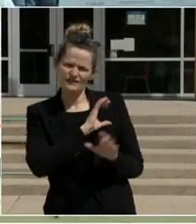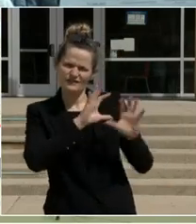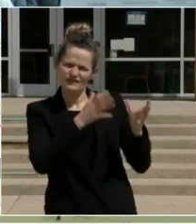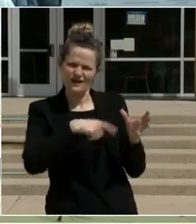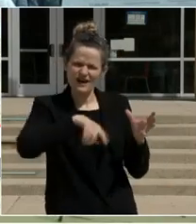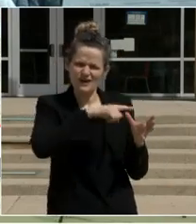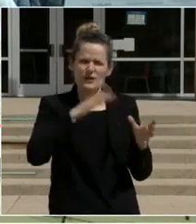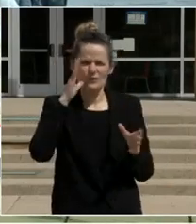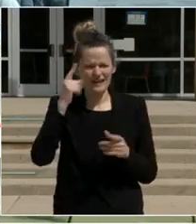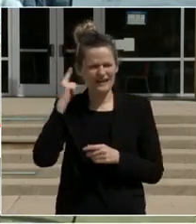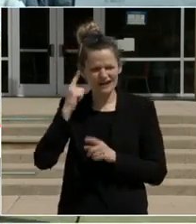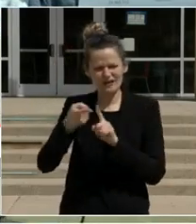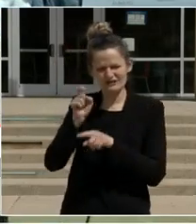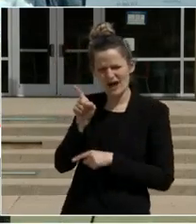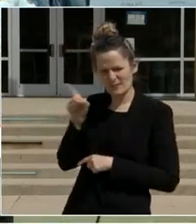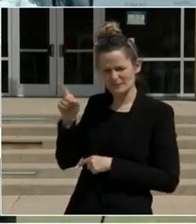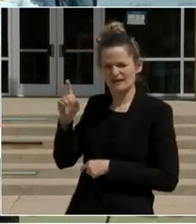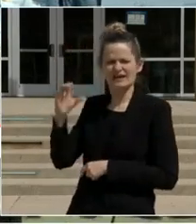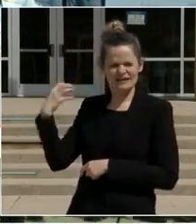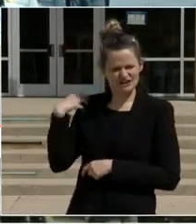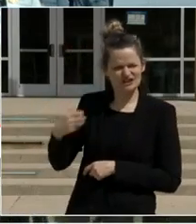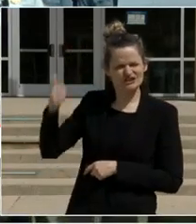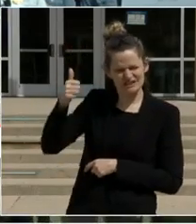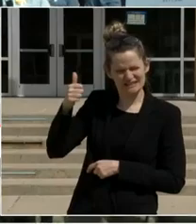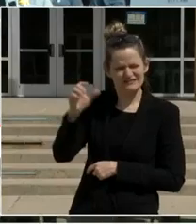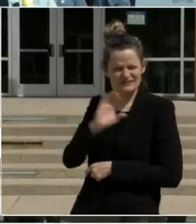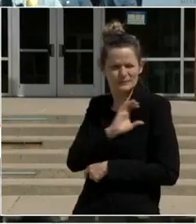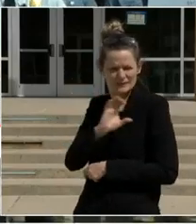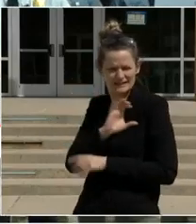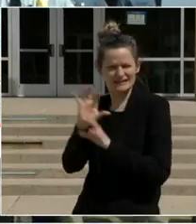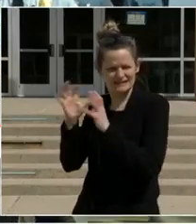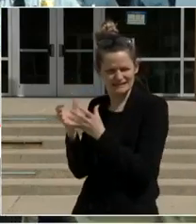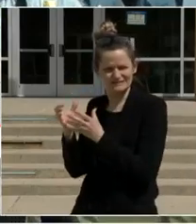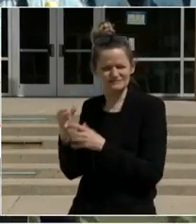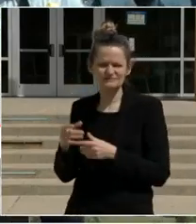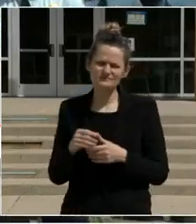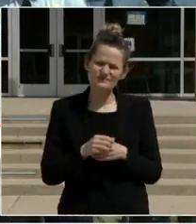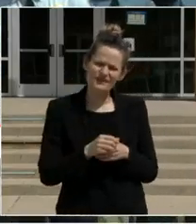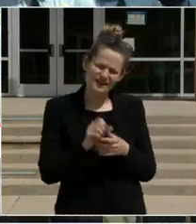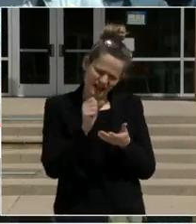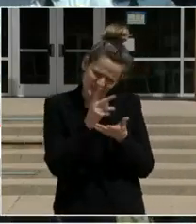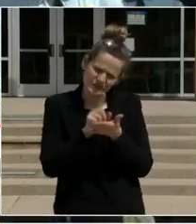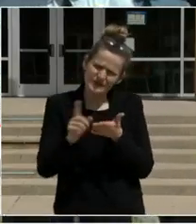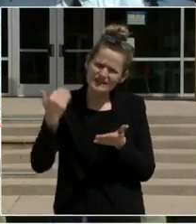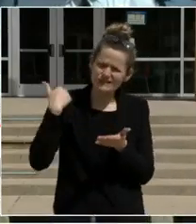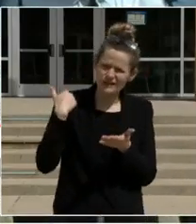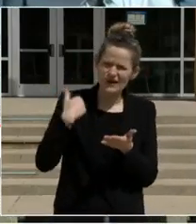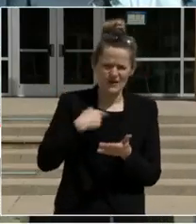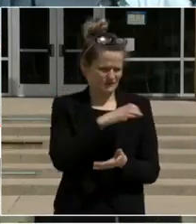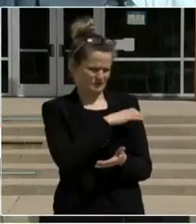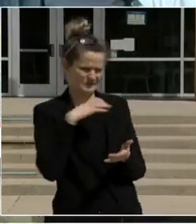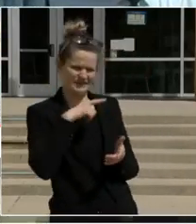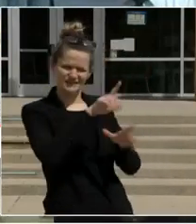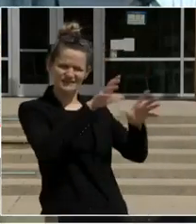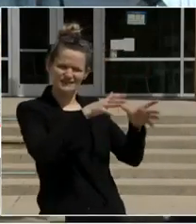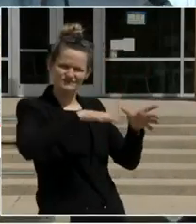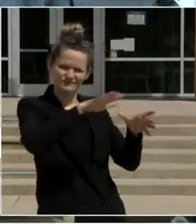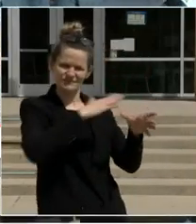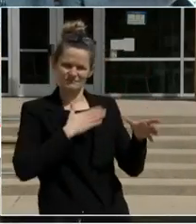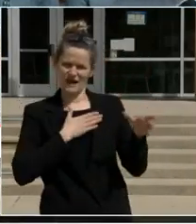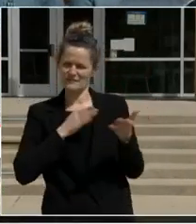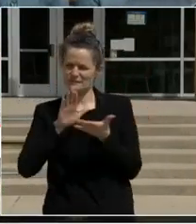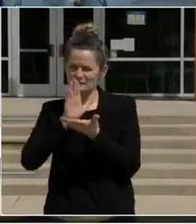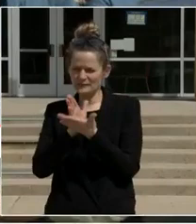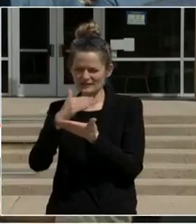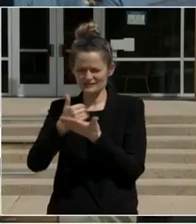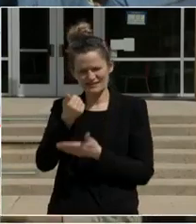Police. I sent a couple of weeks ago to the Council a $19.5 billion budget. It is